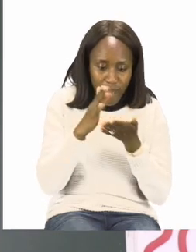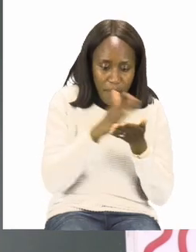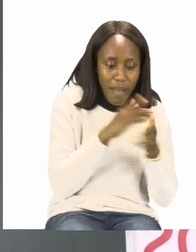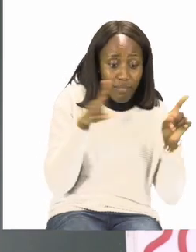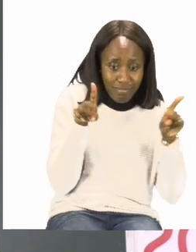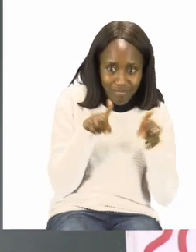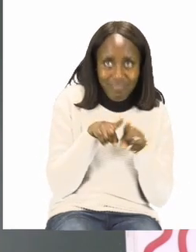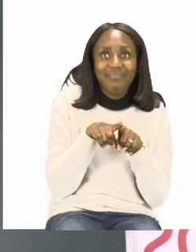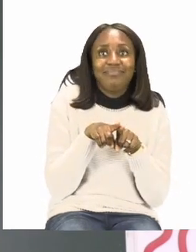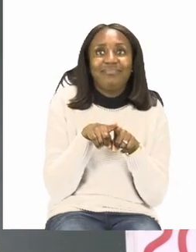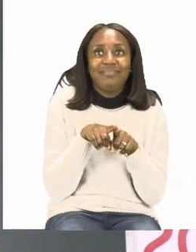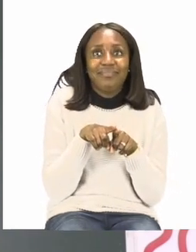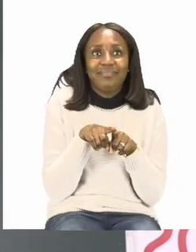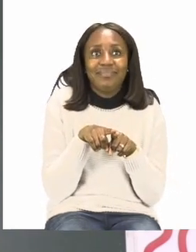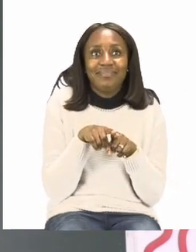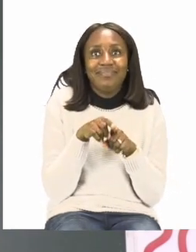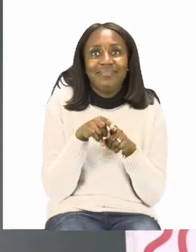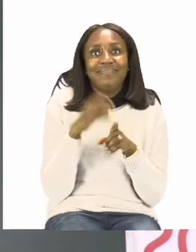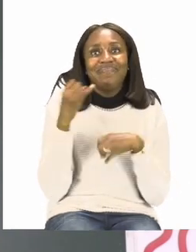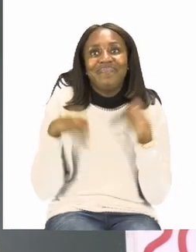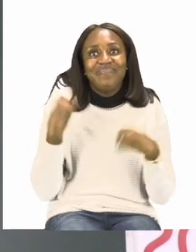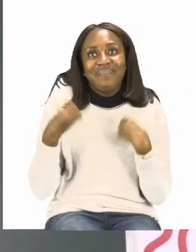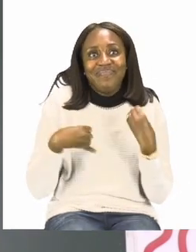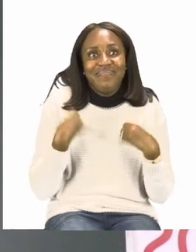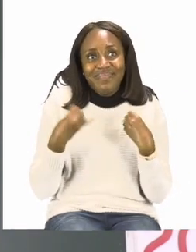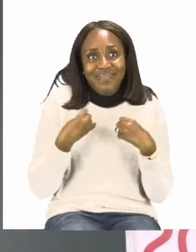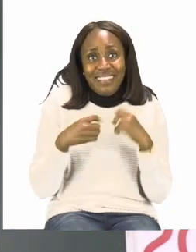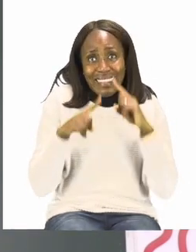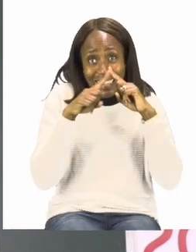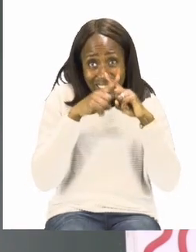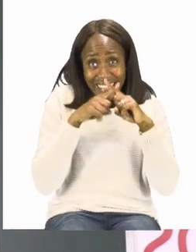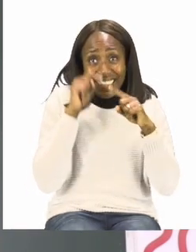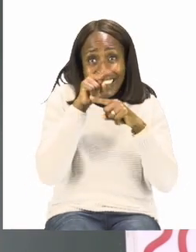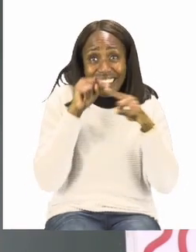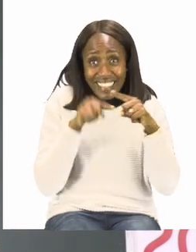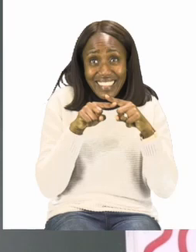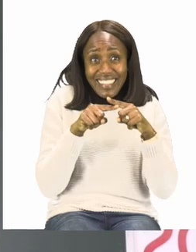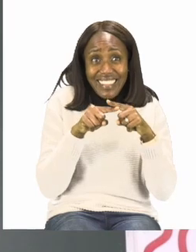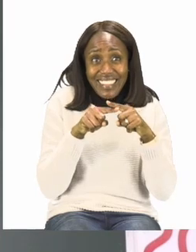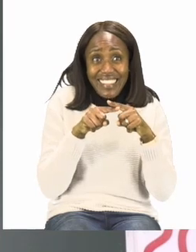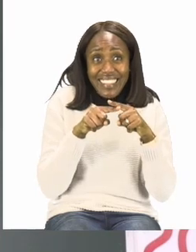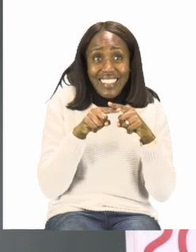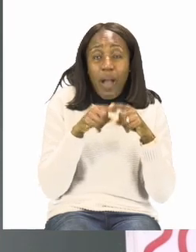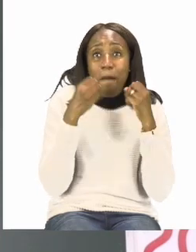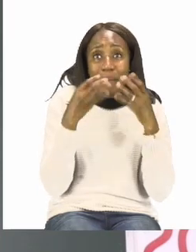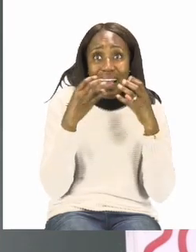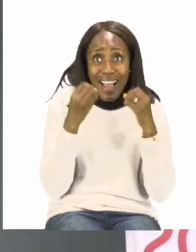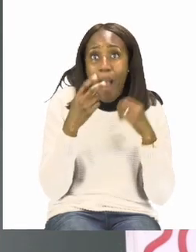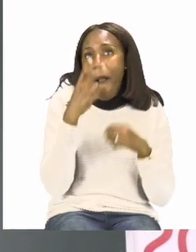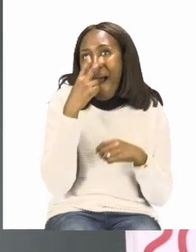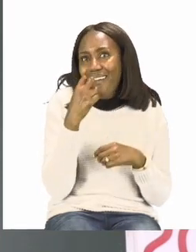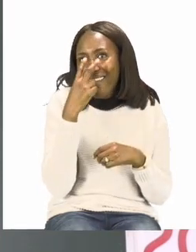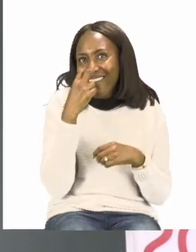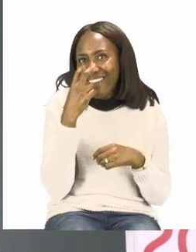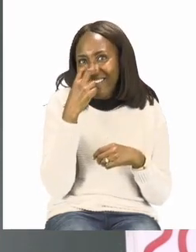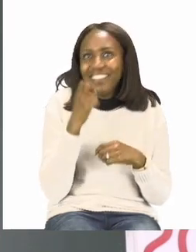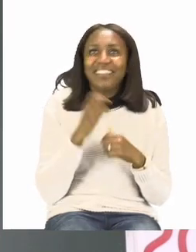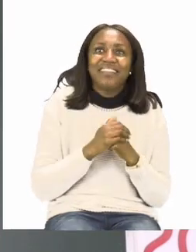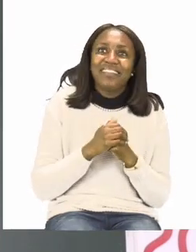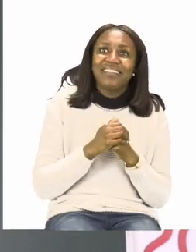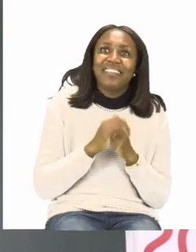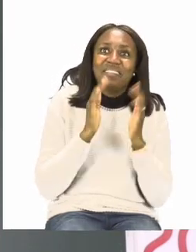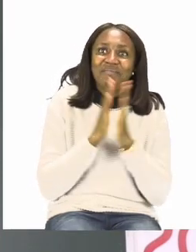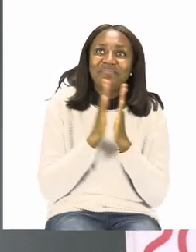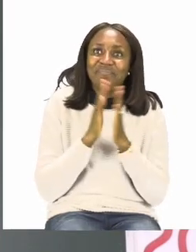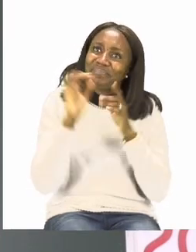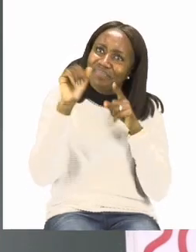equally. Have fun, because multiplication and division is lots of fun. Make sure you